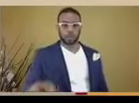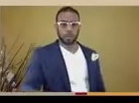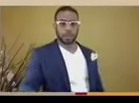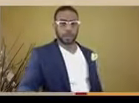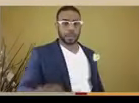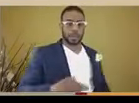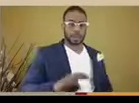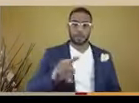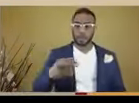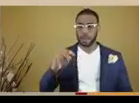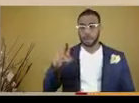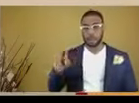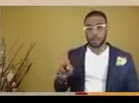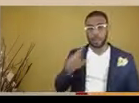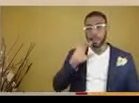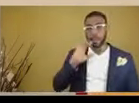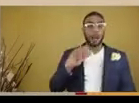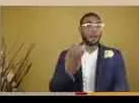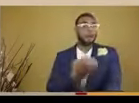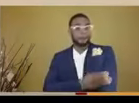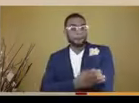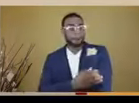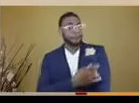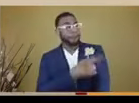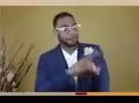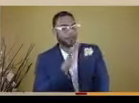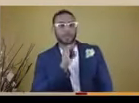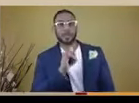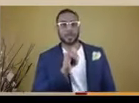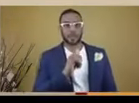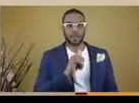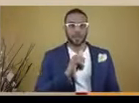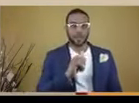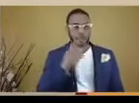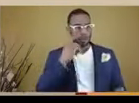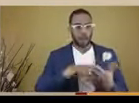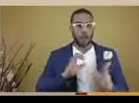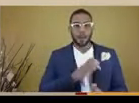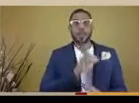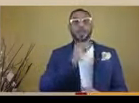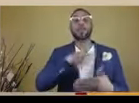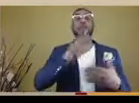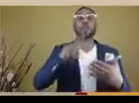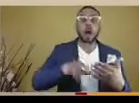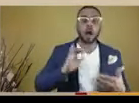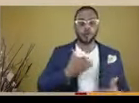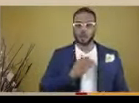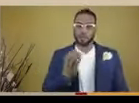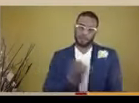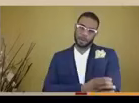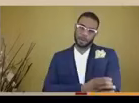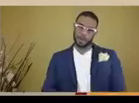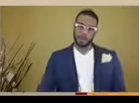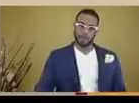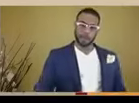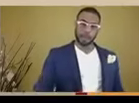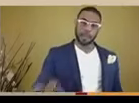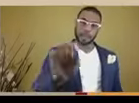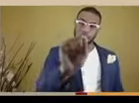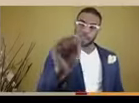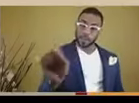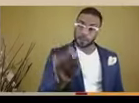Biden and Harris is our power. They were not our power. They're the result of our power. Therefore, they must